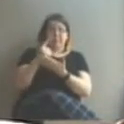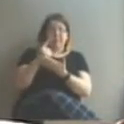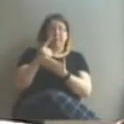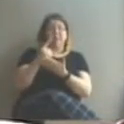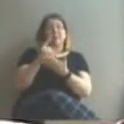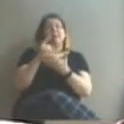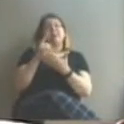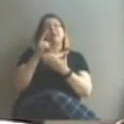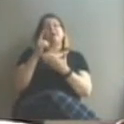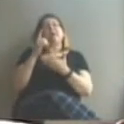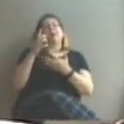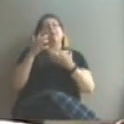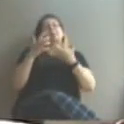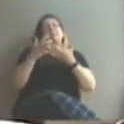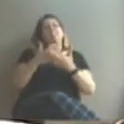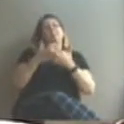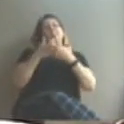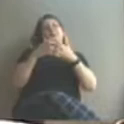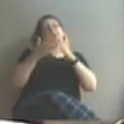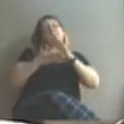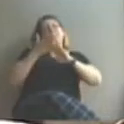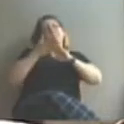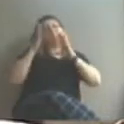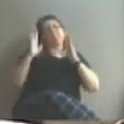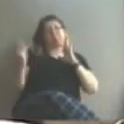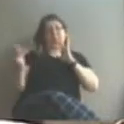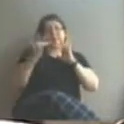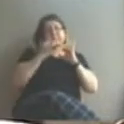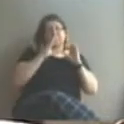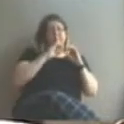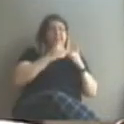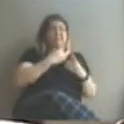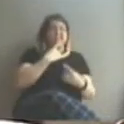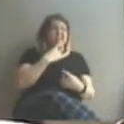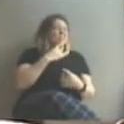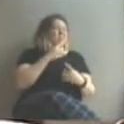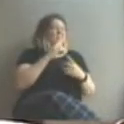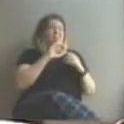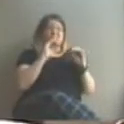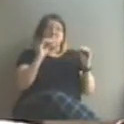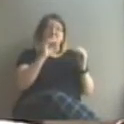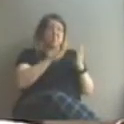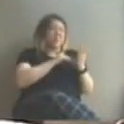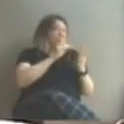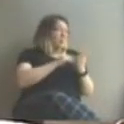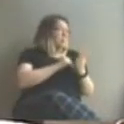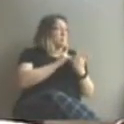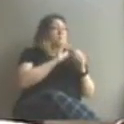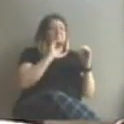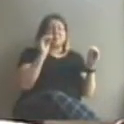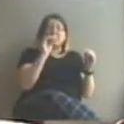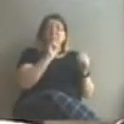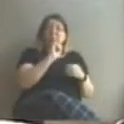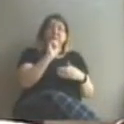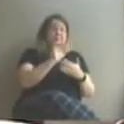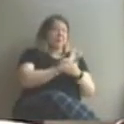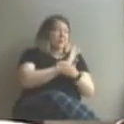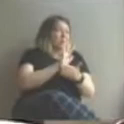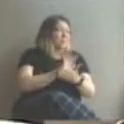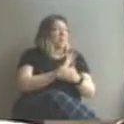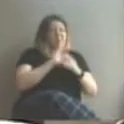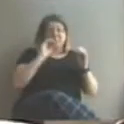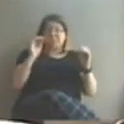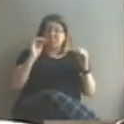plant operator contacted my department and said, we're out of soap and toilet paper and we're out of money. And